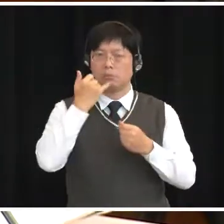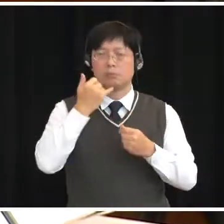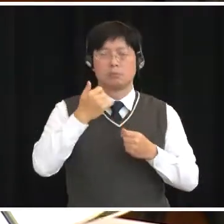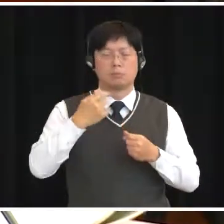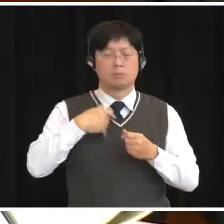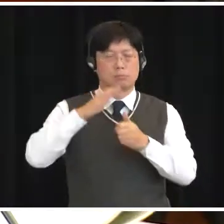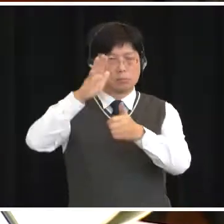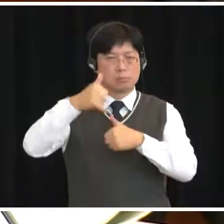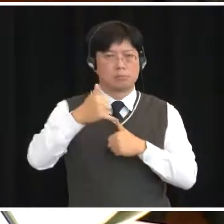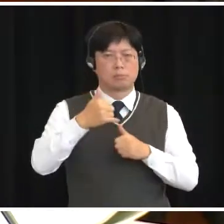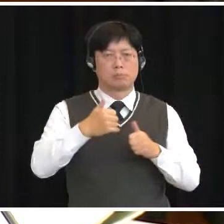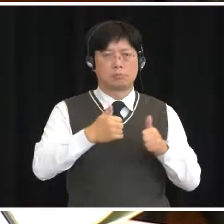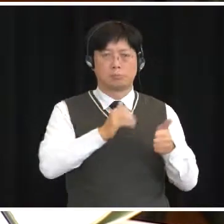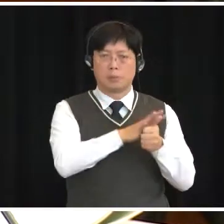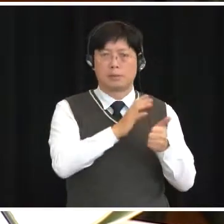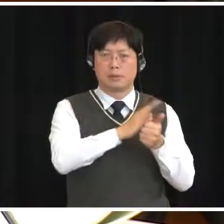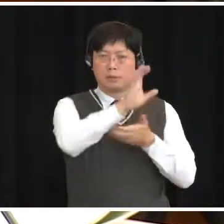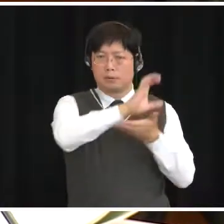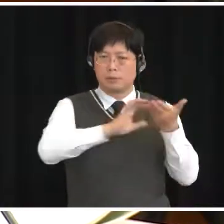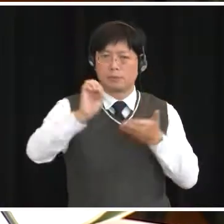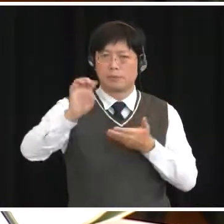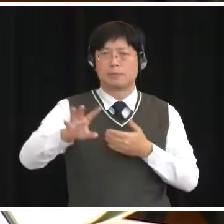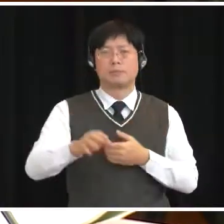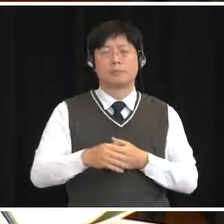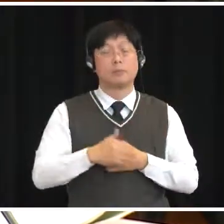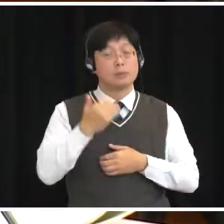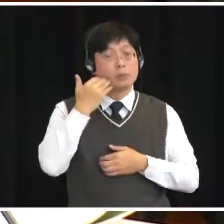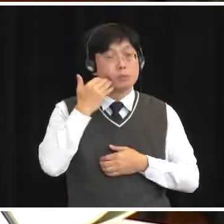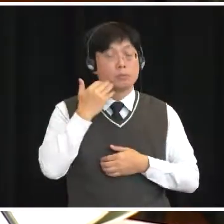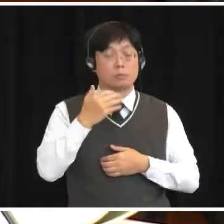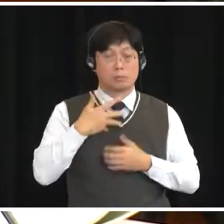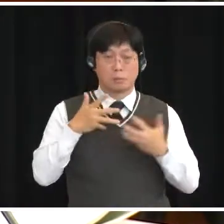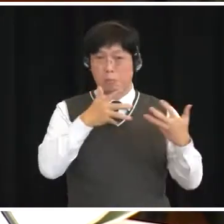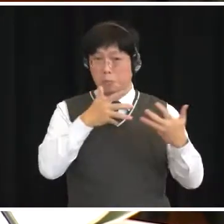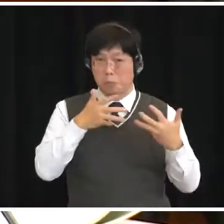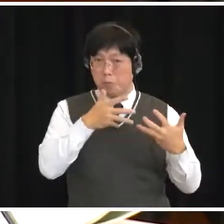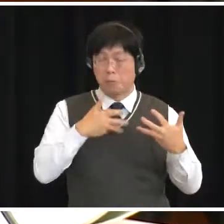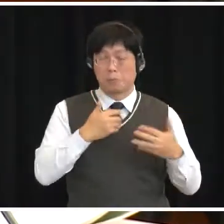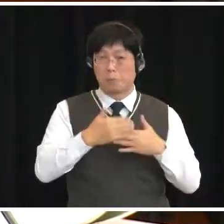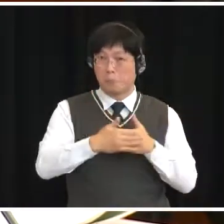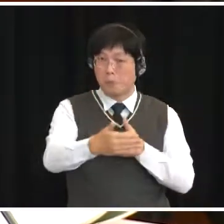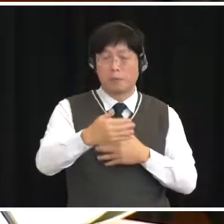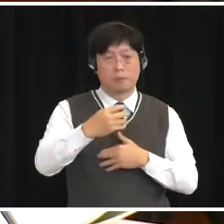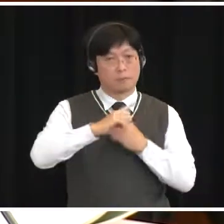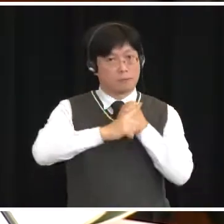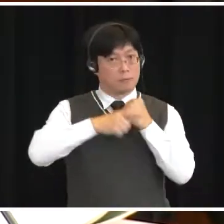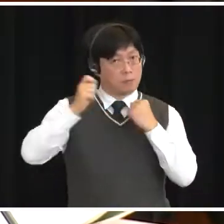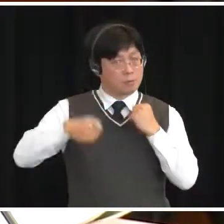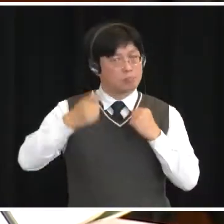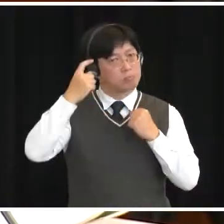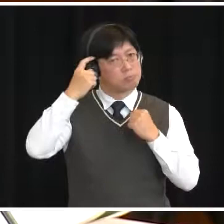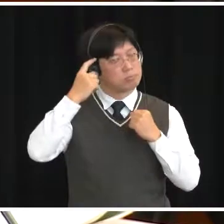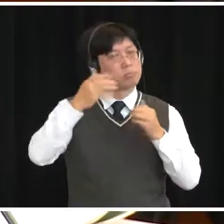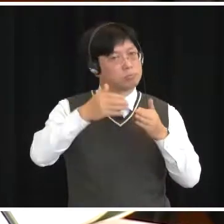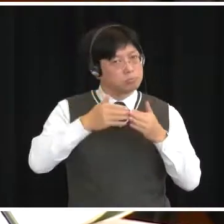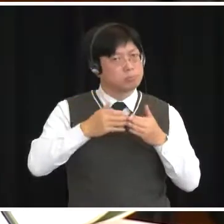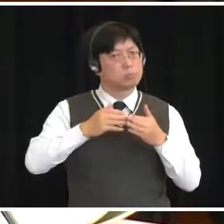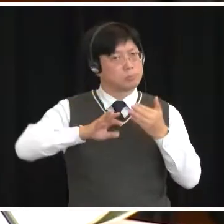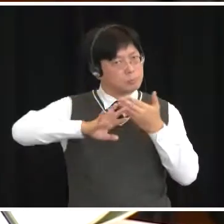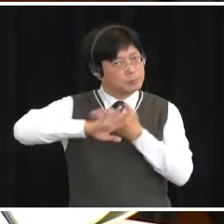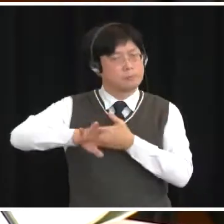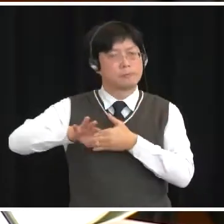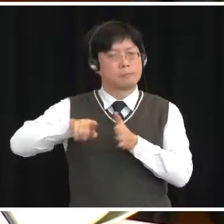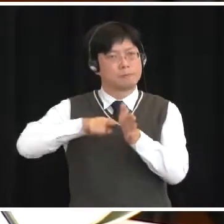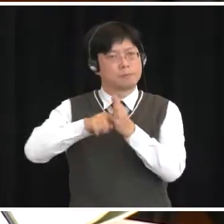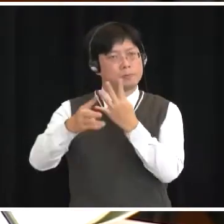and they have the right to such legal assistance or legal representation. If in the process